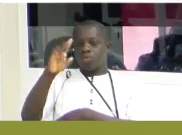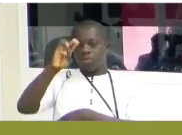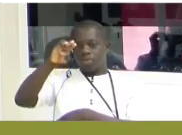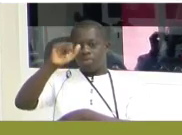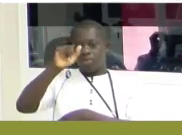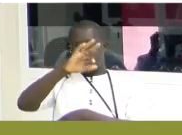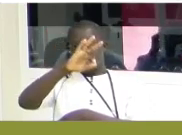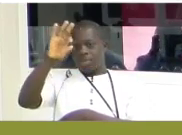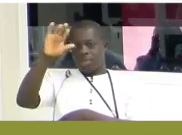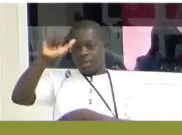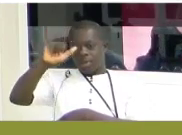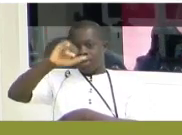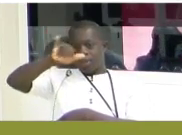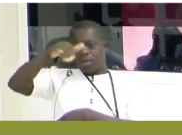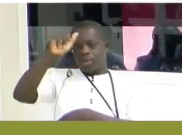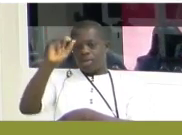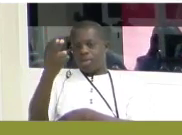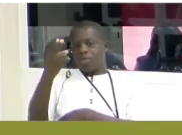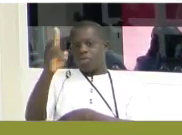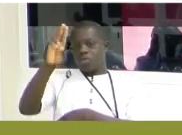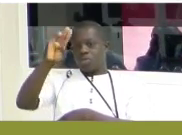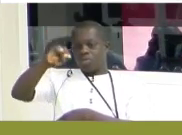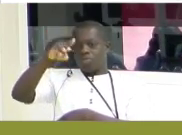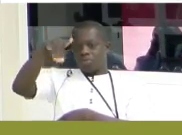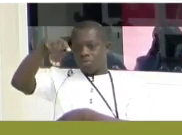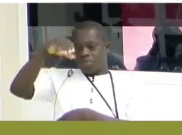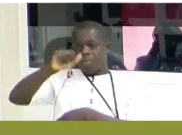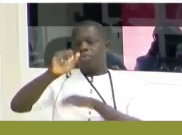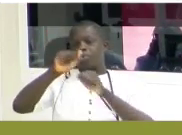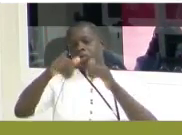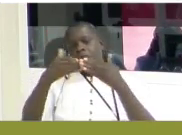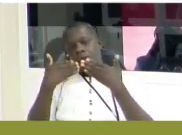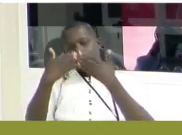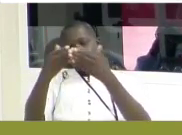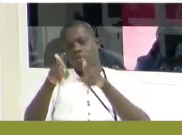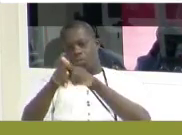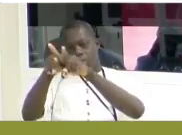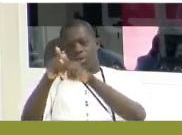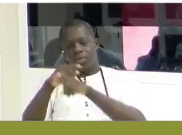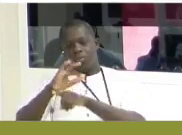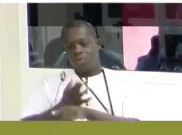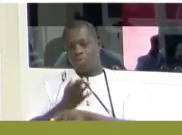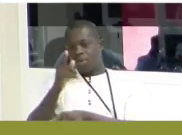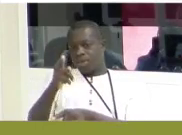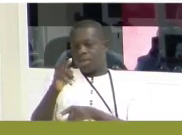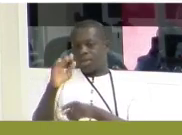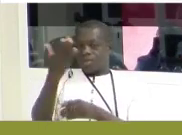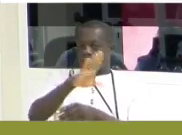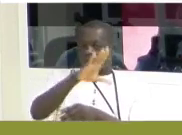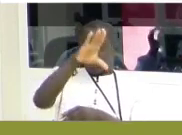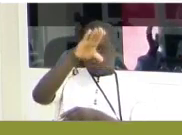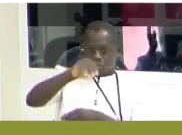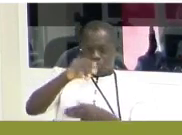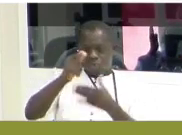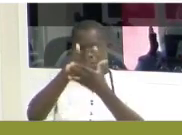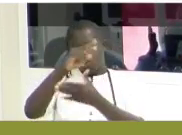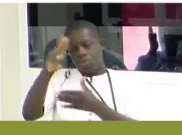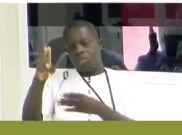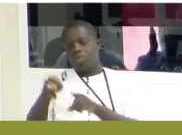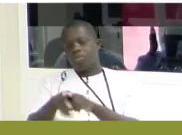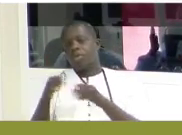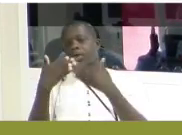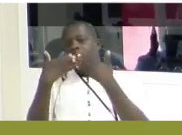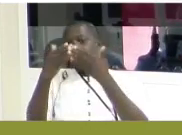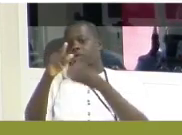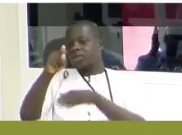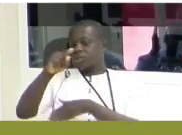about Freedom newspaper. They can confirm with her. Whether they did confirm with her, they didn't tell me anything. But I told them, Fatou Jahom Basise